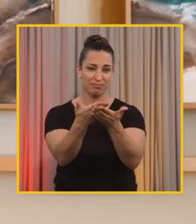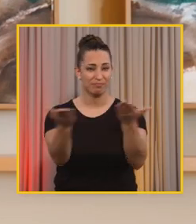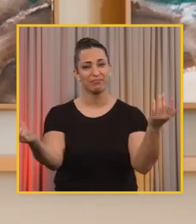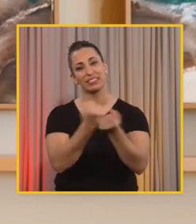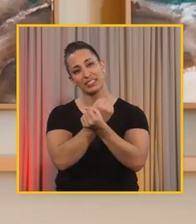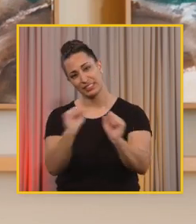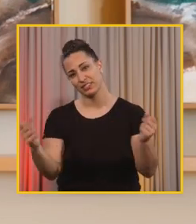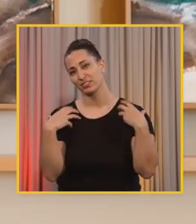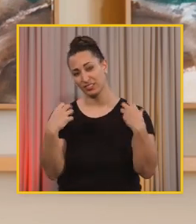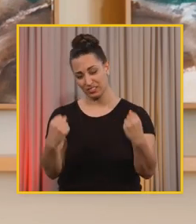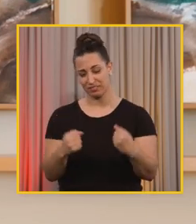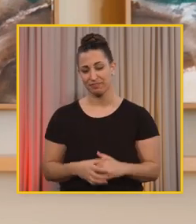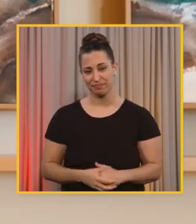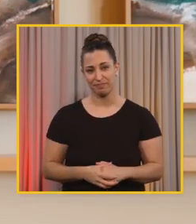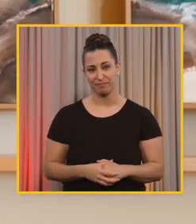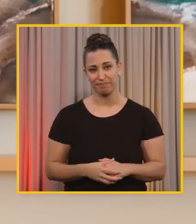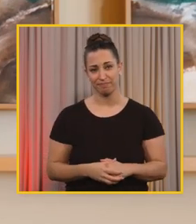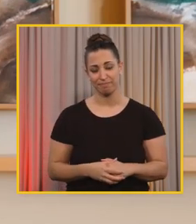healthy.